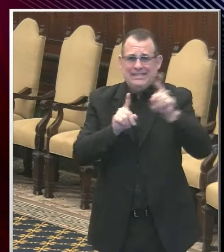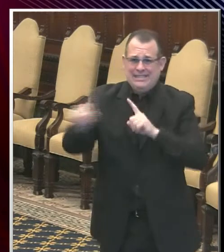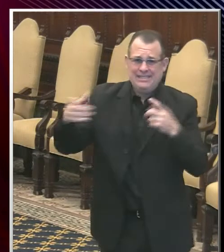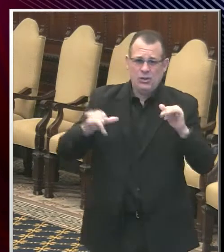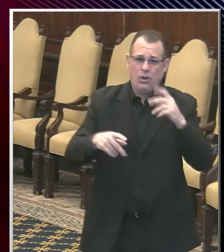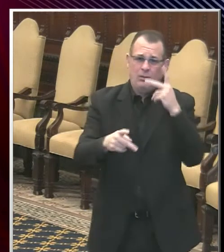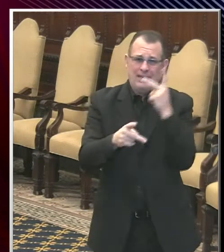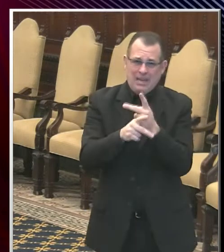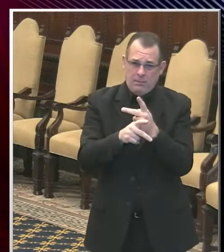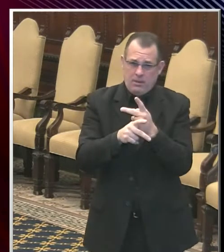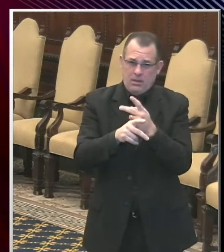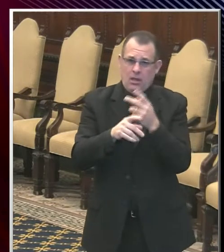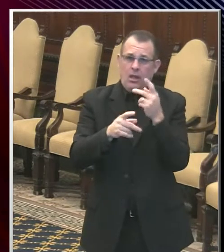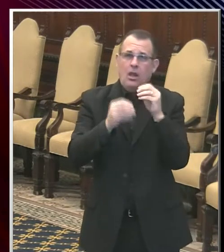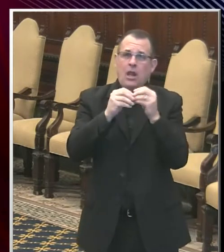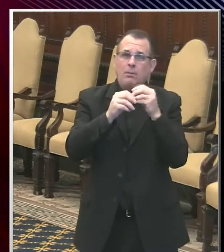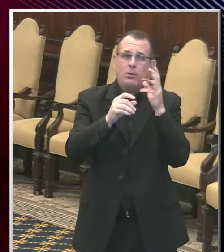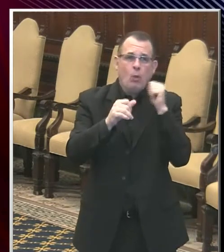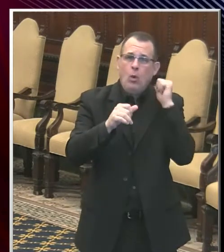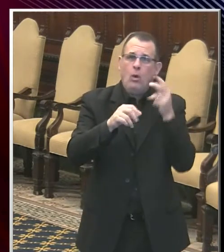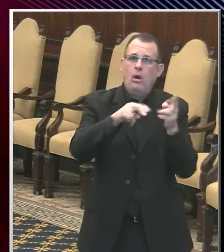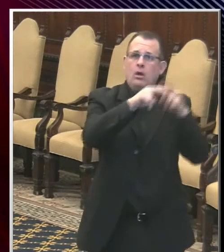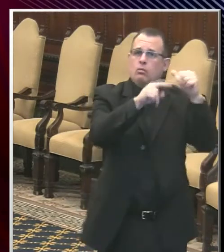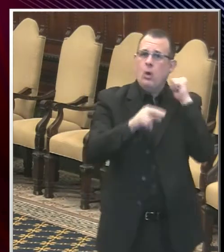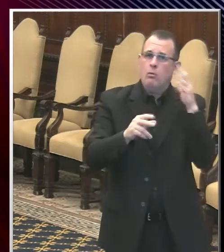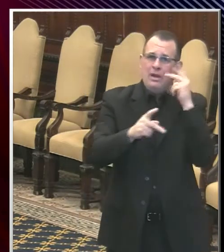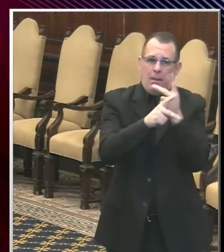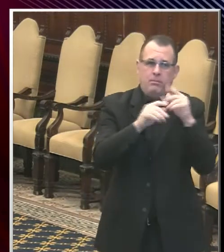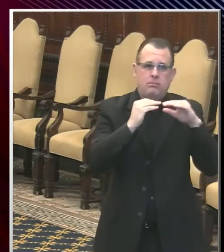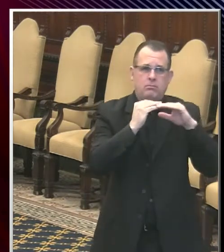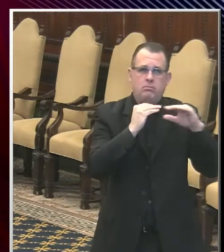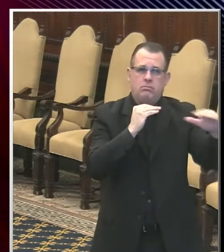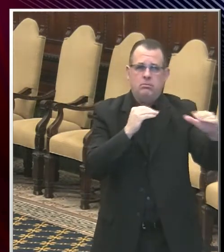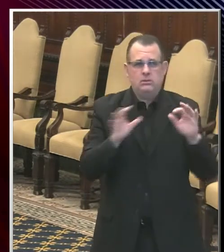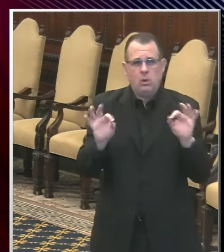happening. Mayor, thank you. Thank you,